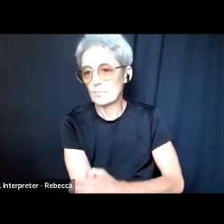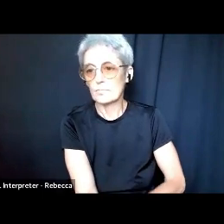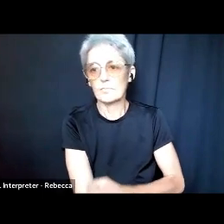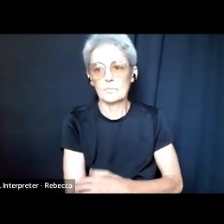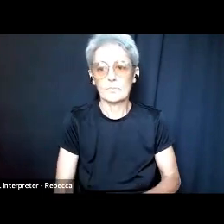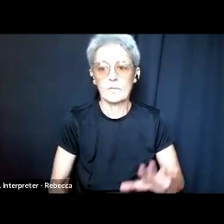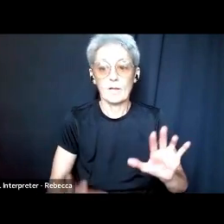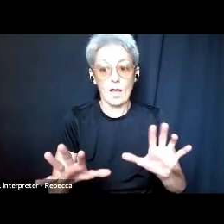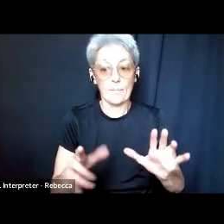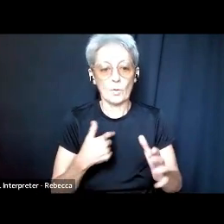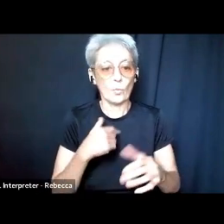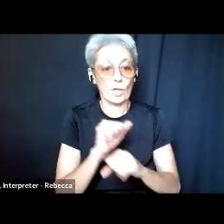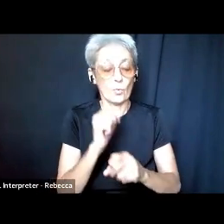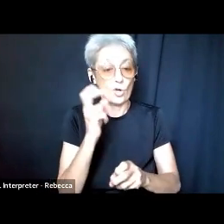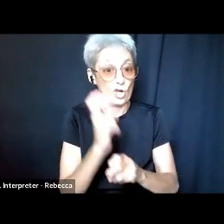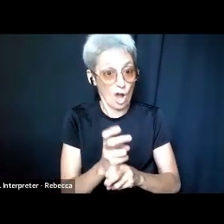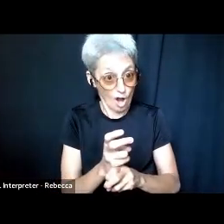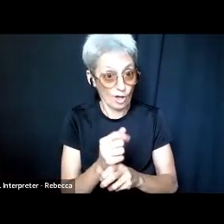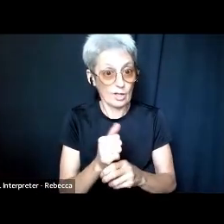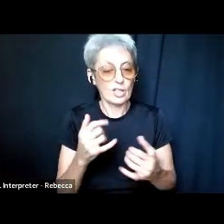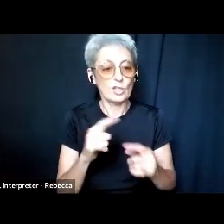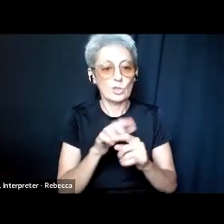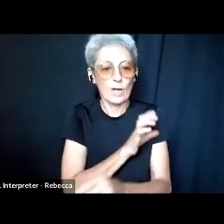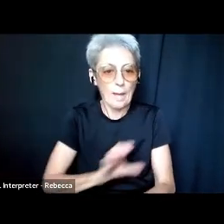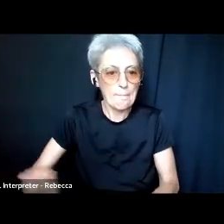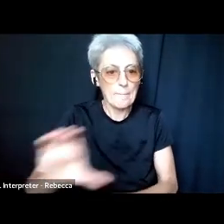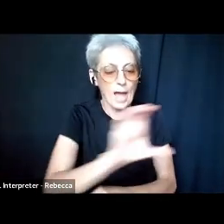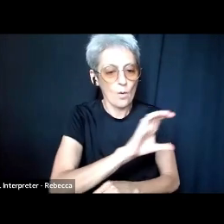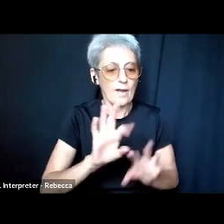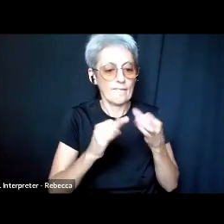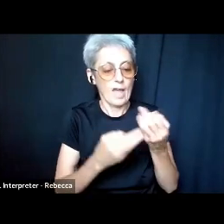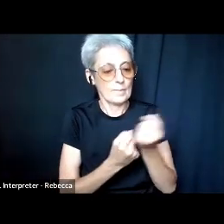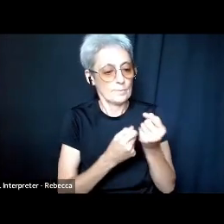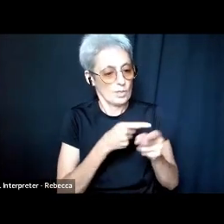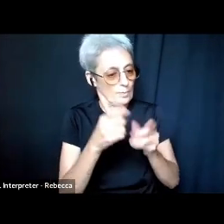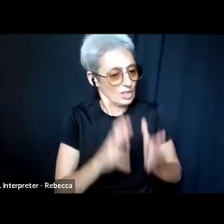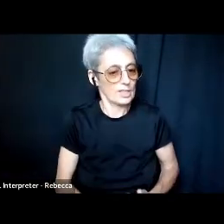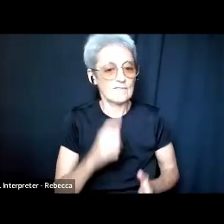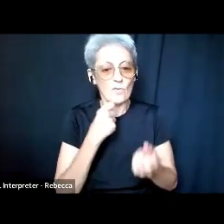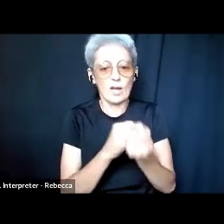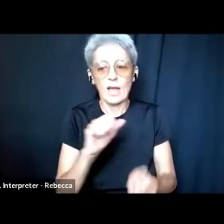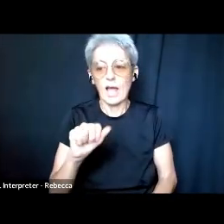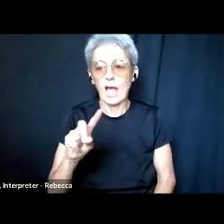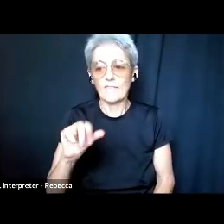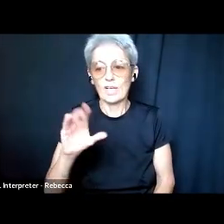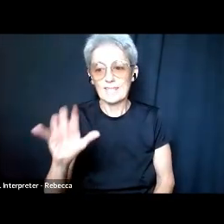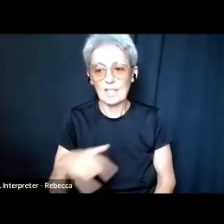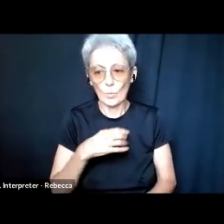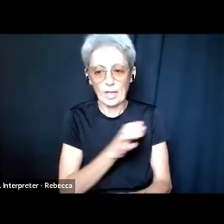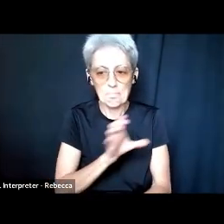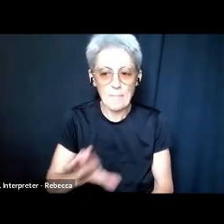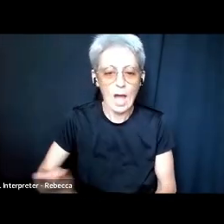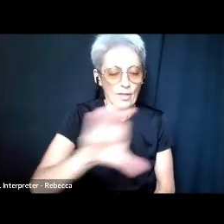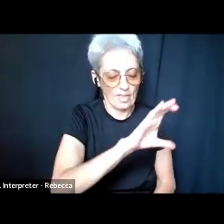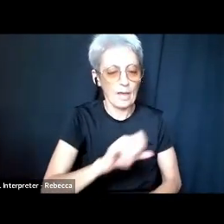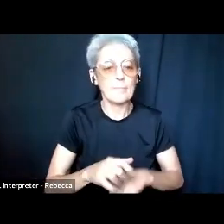We work very hard to empower our family support specialists for advocacy. And so we ensure that they are educated